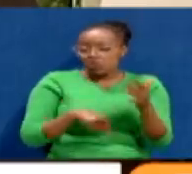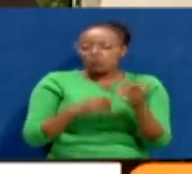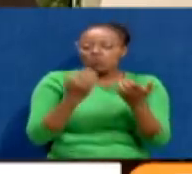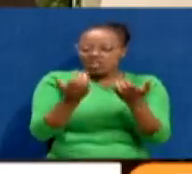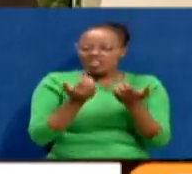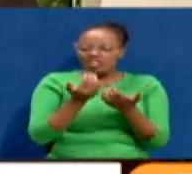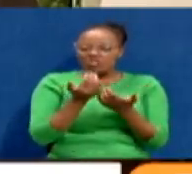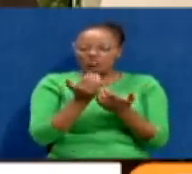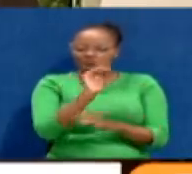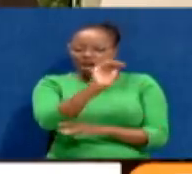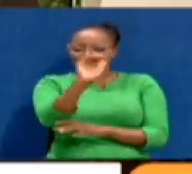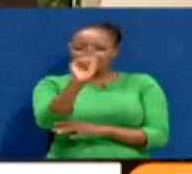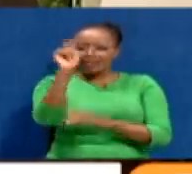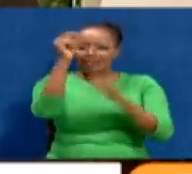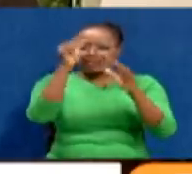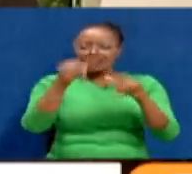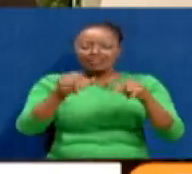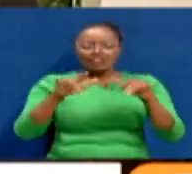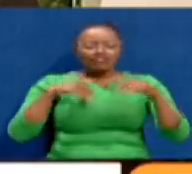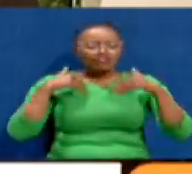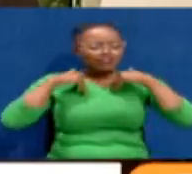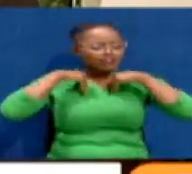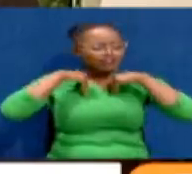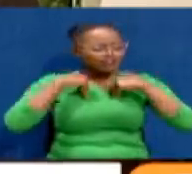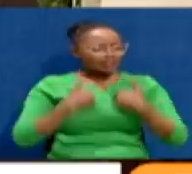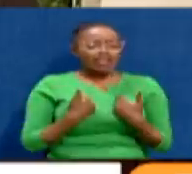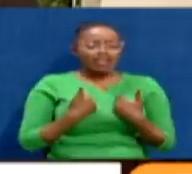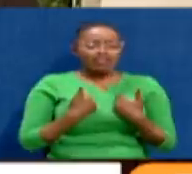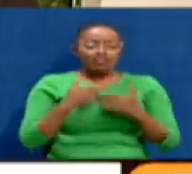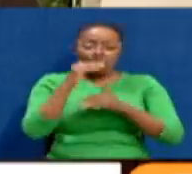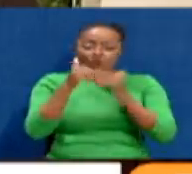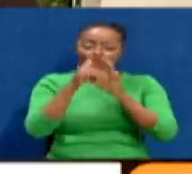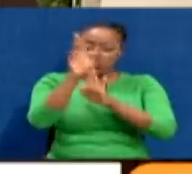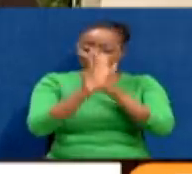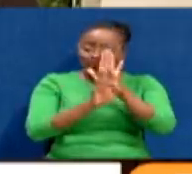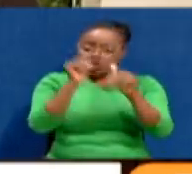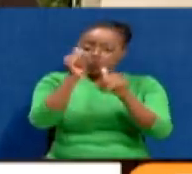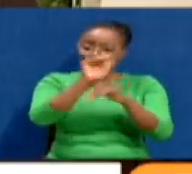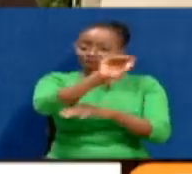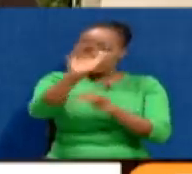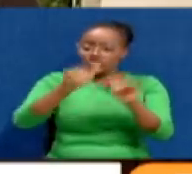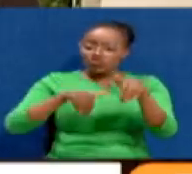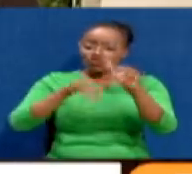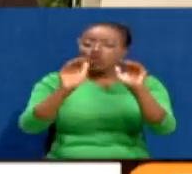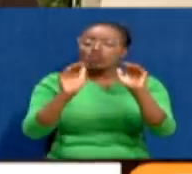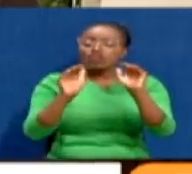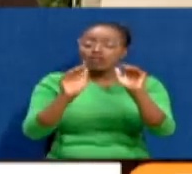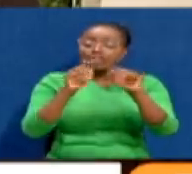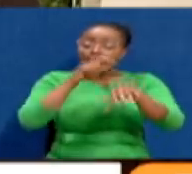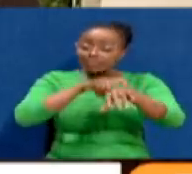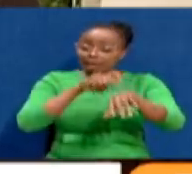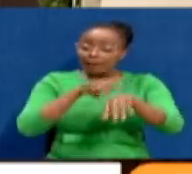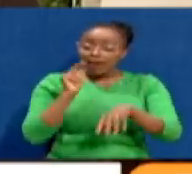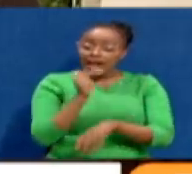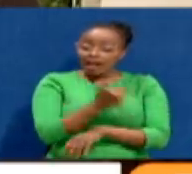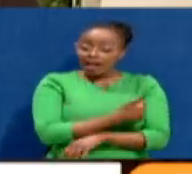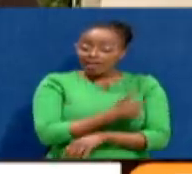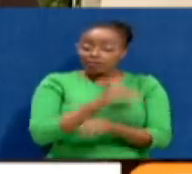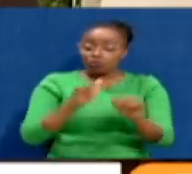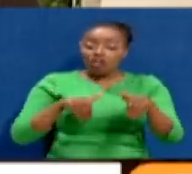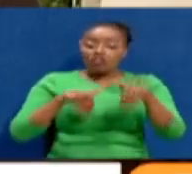asking ourselves, are Kenyans getting fatigued by the protocols that we are asking them to adhere to, while we are